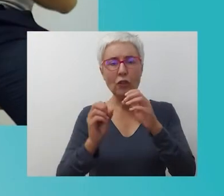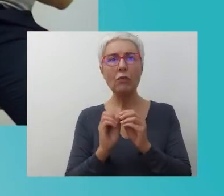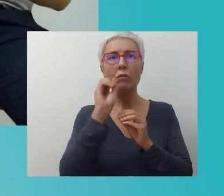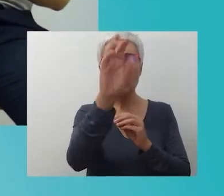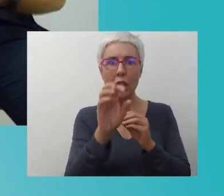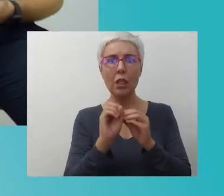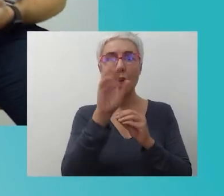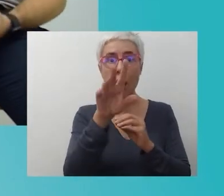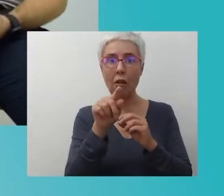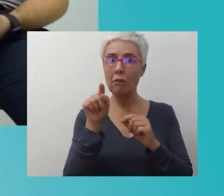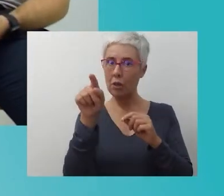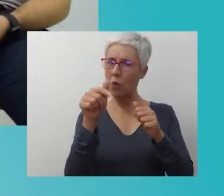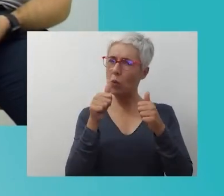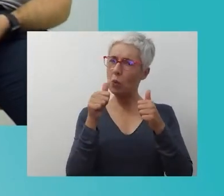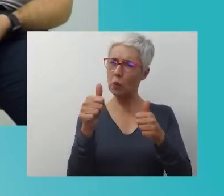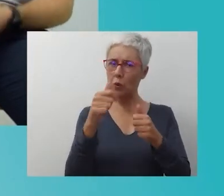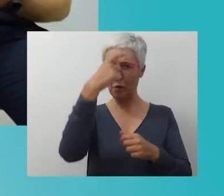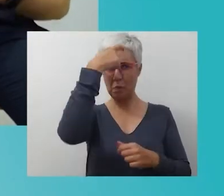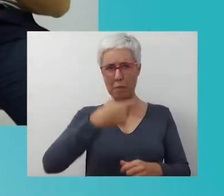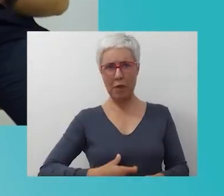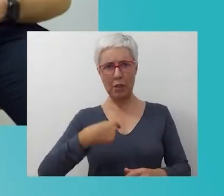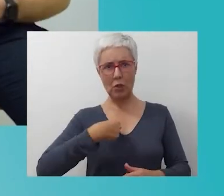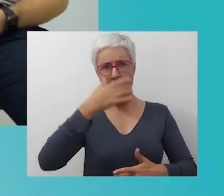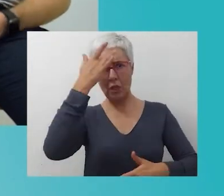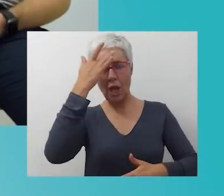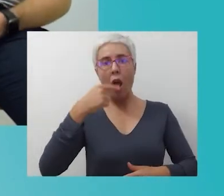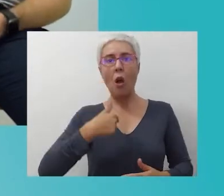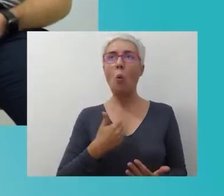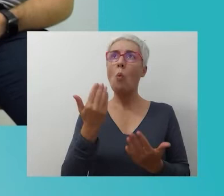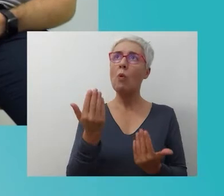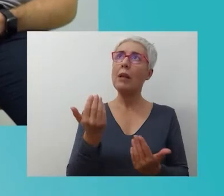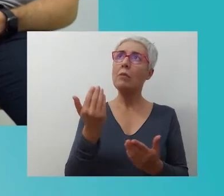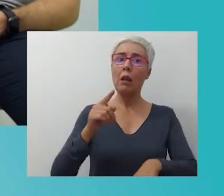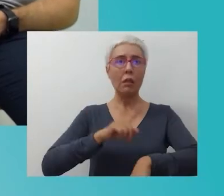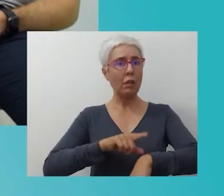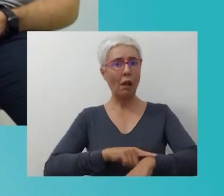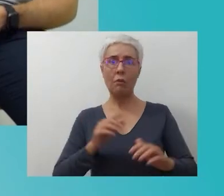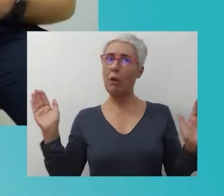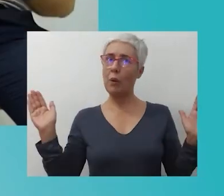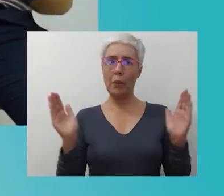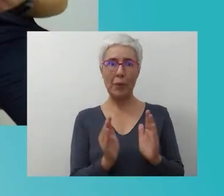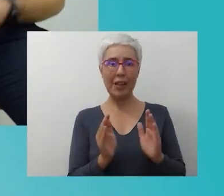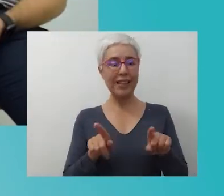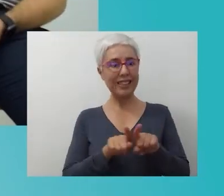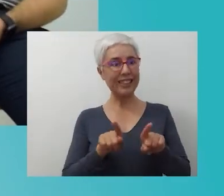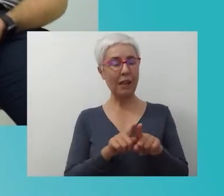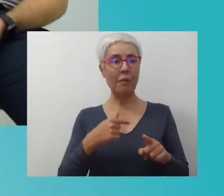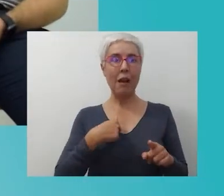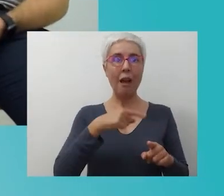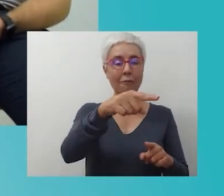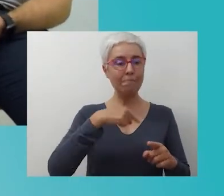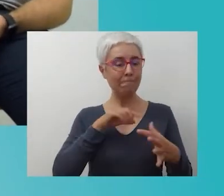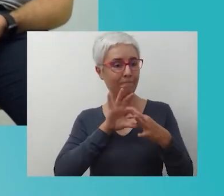This results in benefits for the patient, such as reducing the waiting time to see a doctor, or patients also feel more